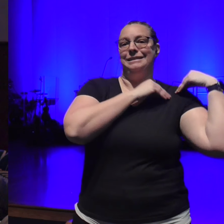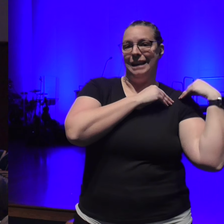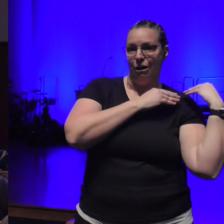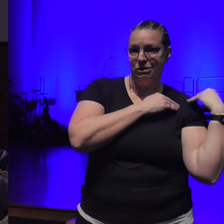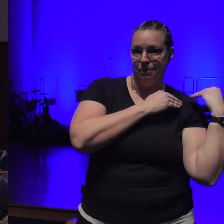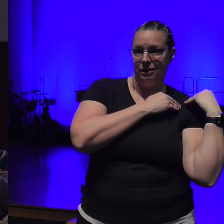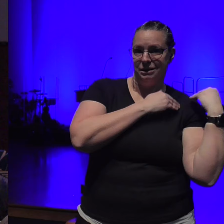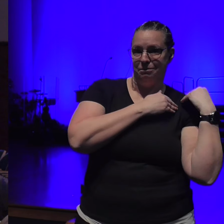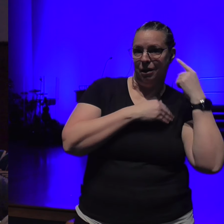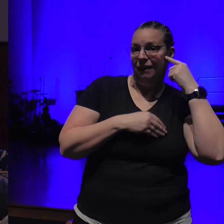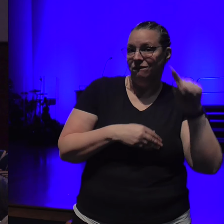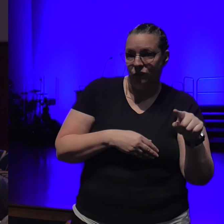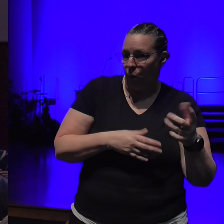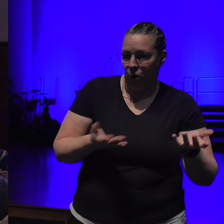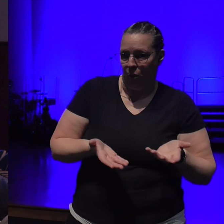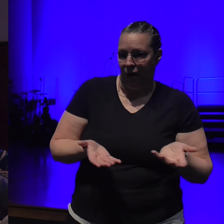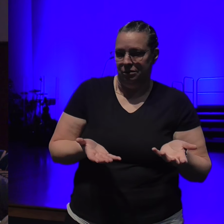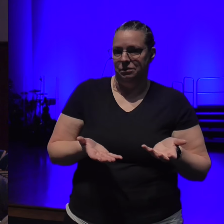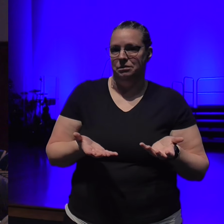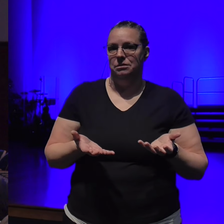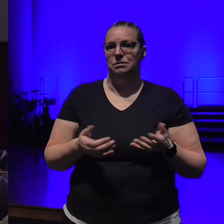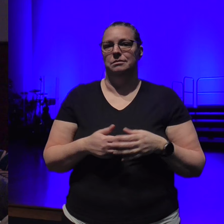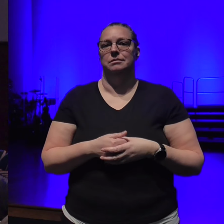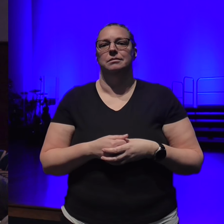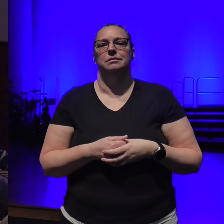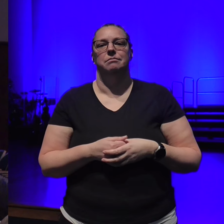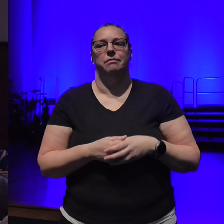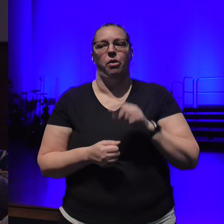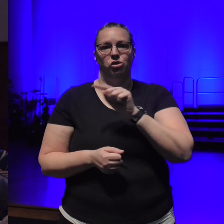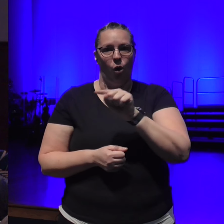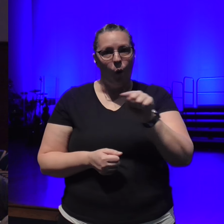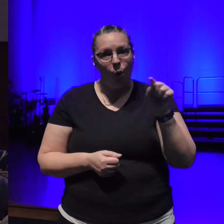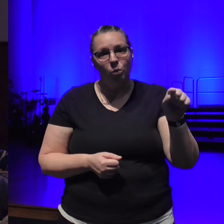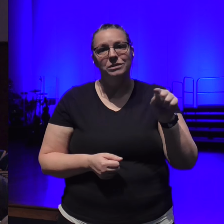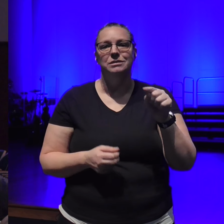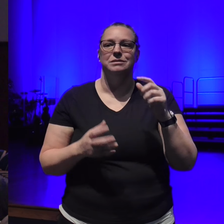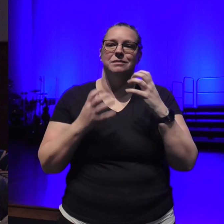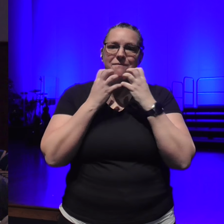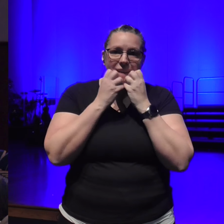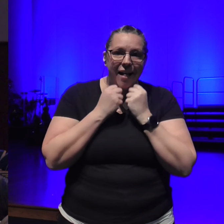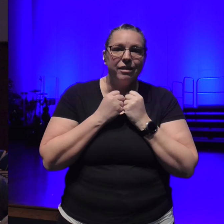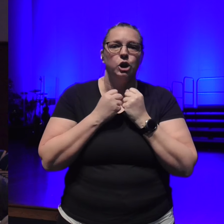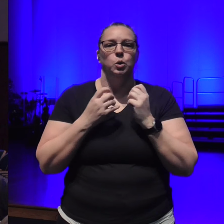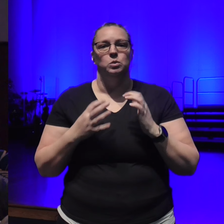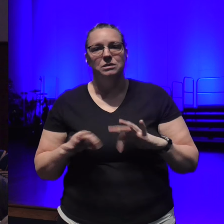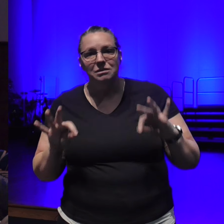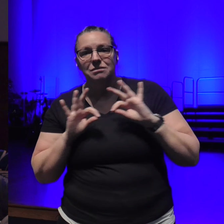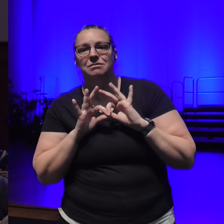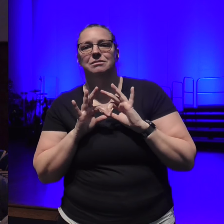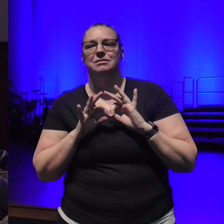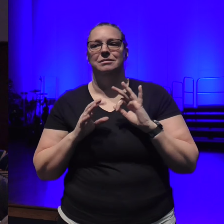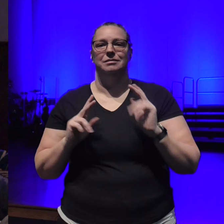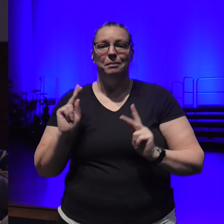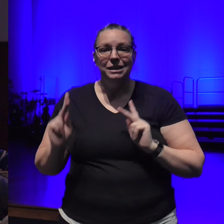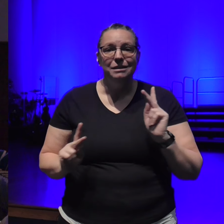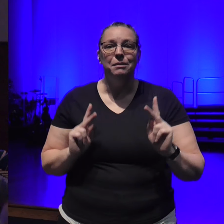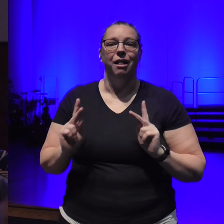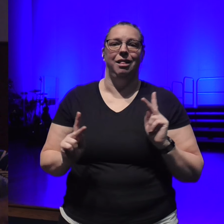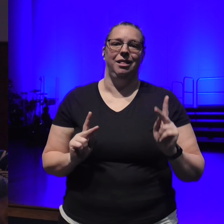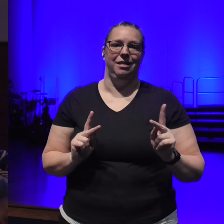for? What you're responsible to, those virtues, those values, those loved ones.